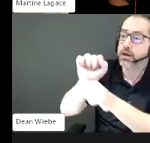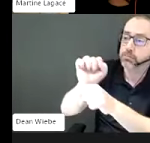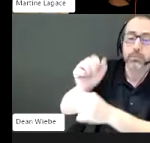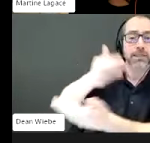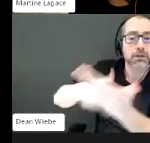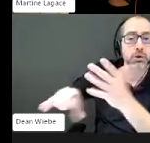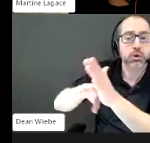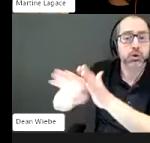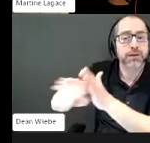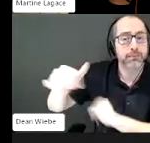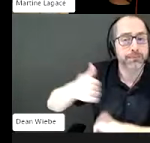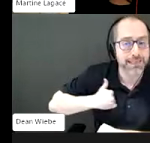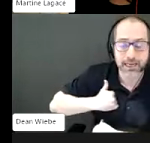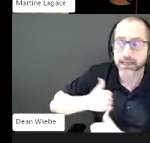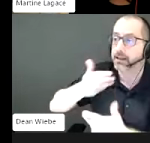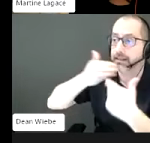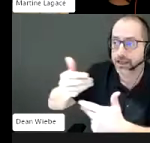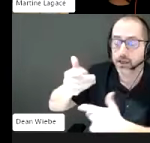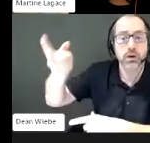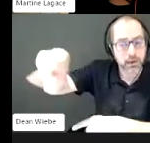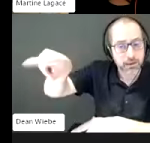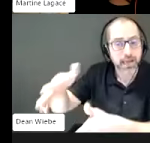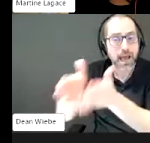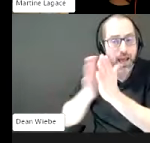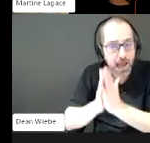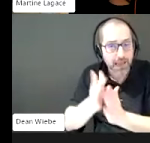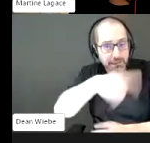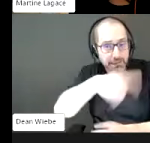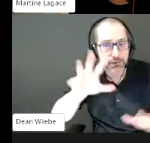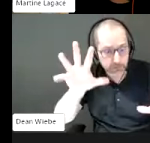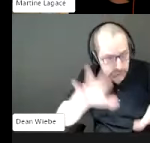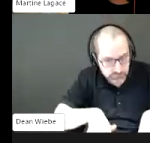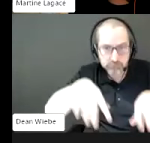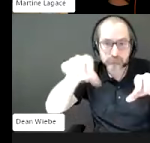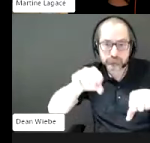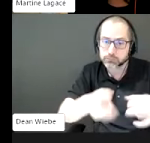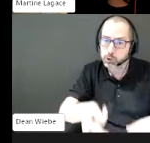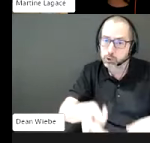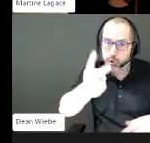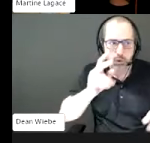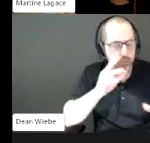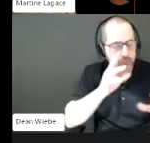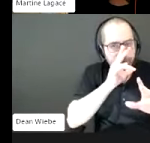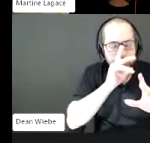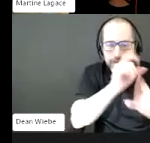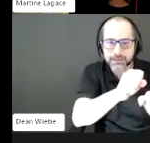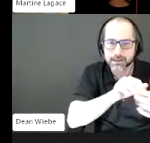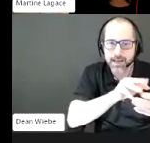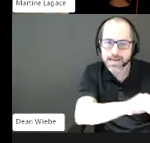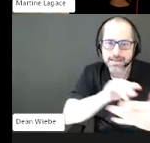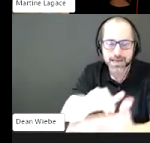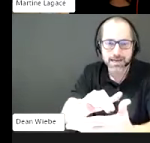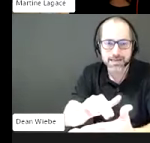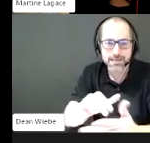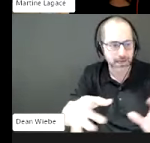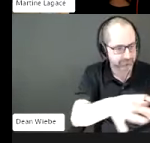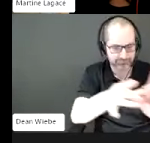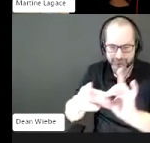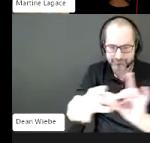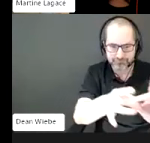Canada, who have asked to conduct these 2 fascinating studies. And the link to the